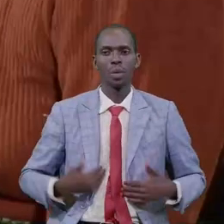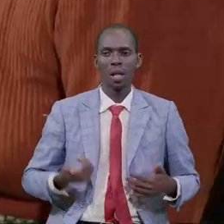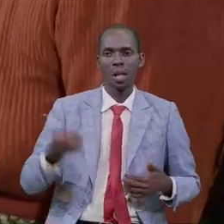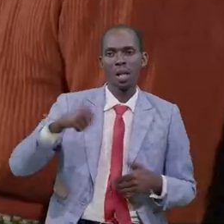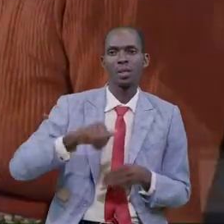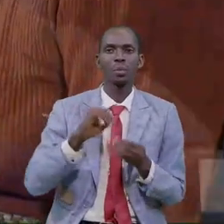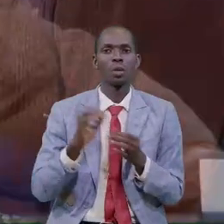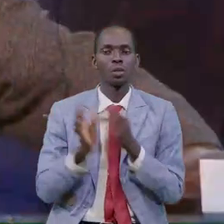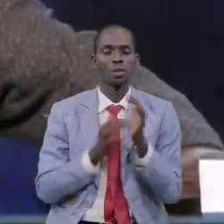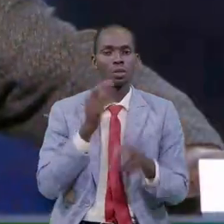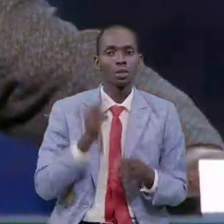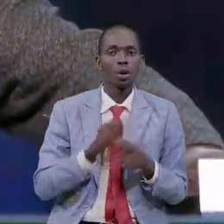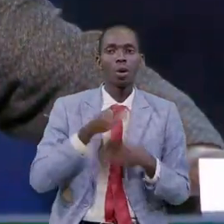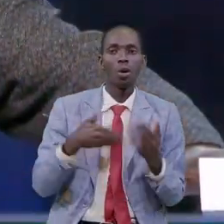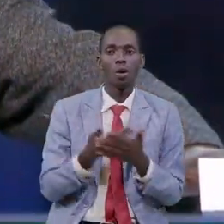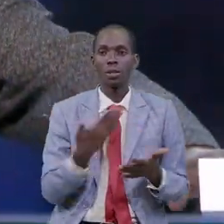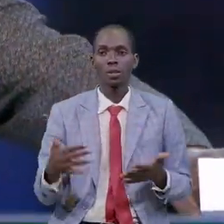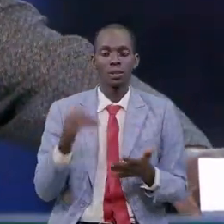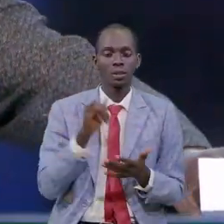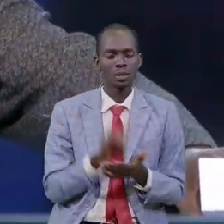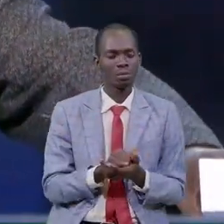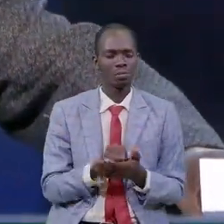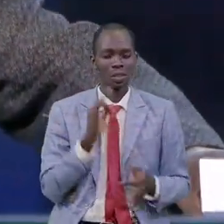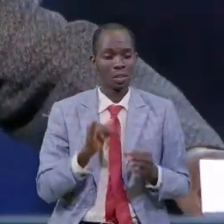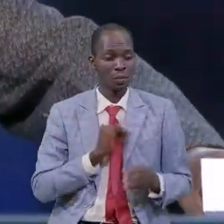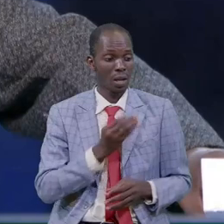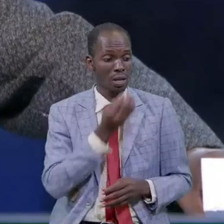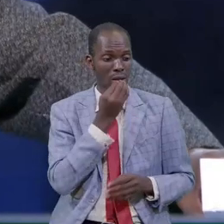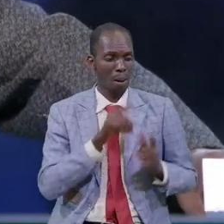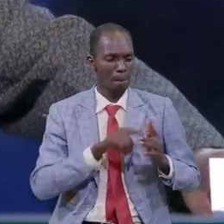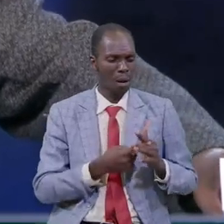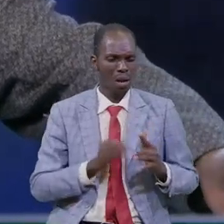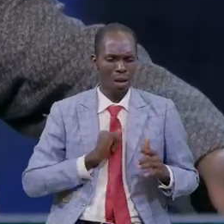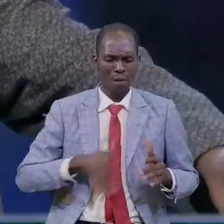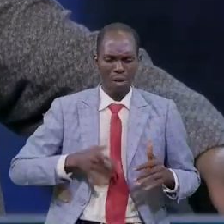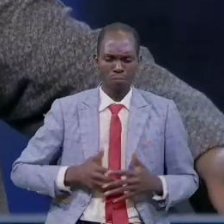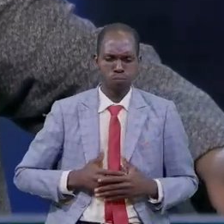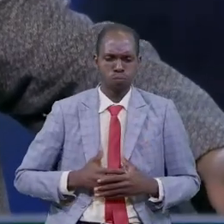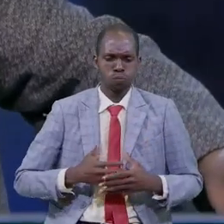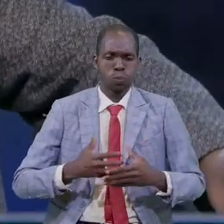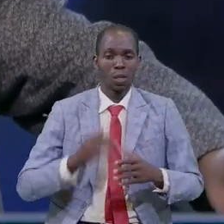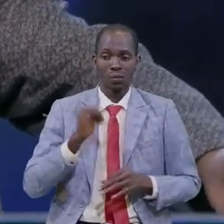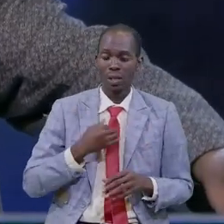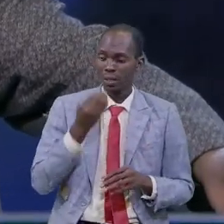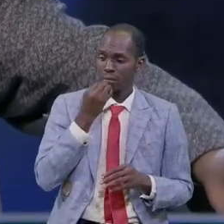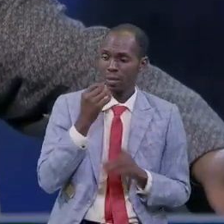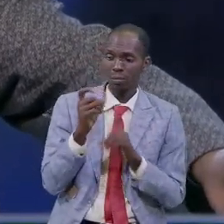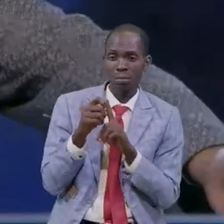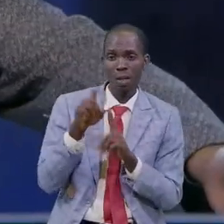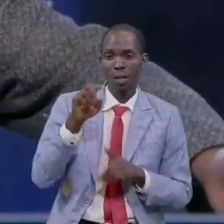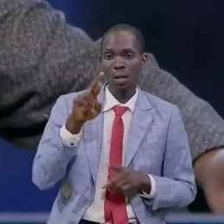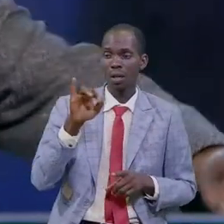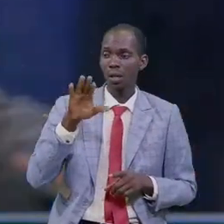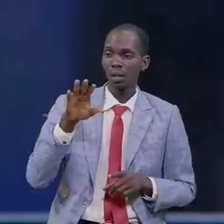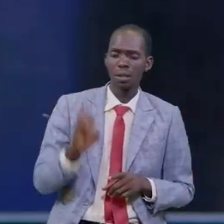those things, if I eat beans, I become bloated. Là, if si I je eat mange rice, du haricot, I become